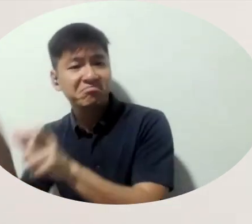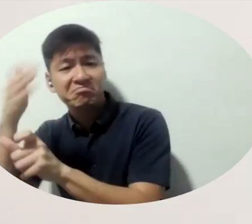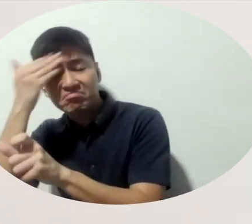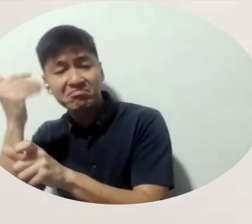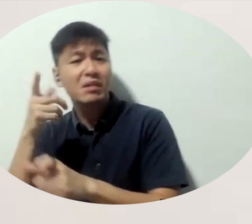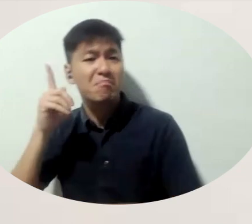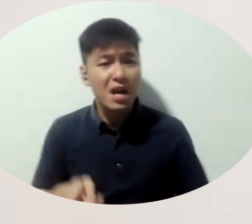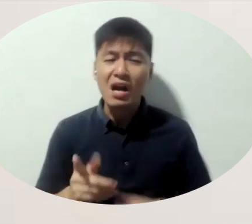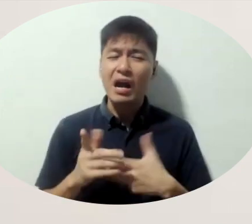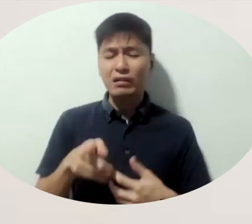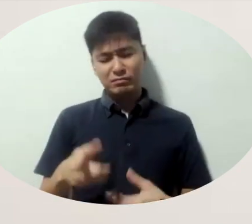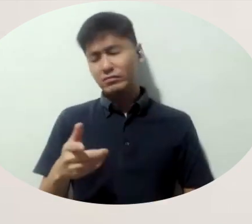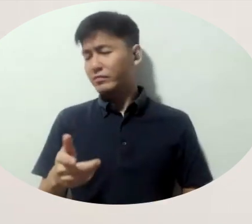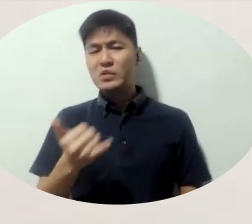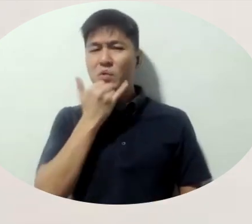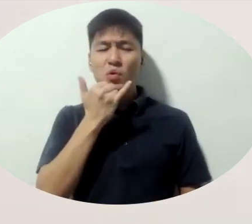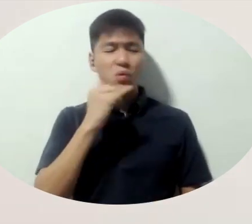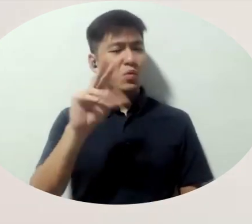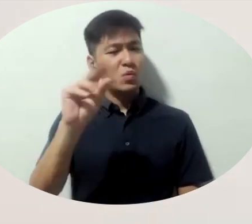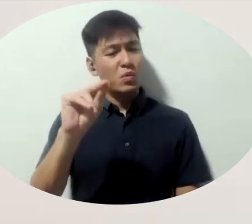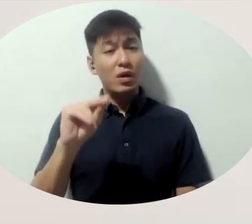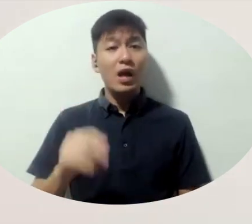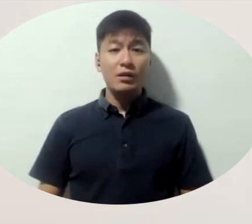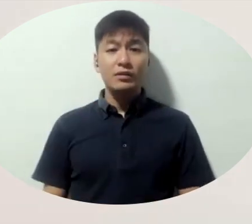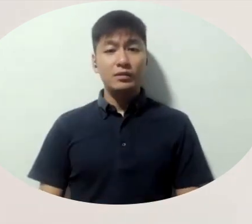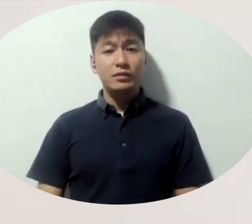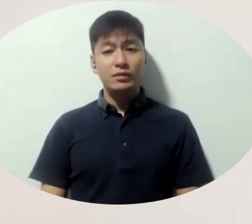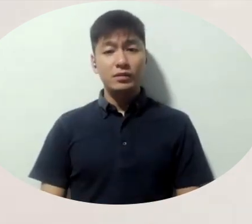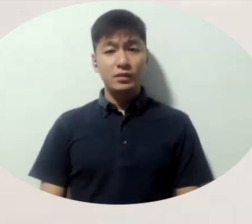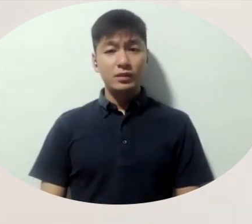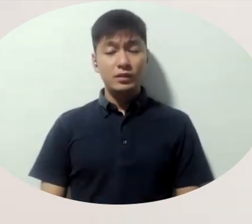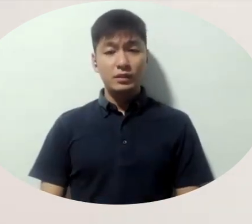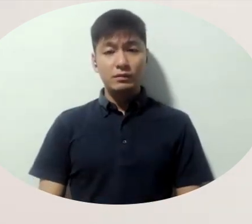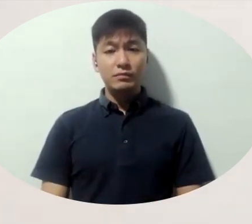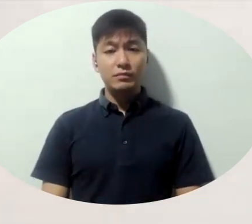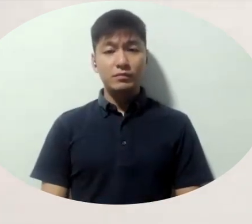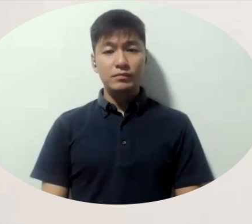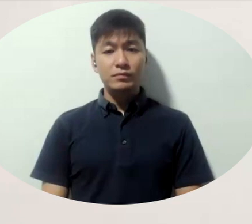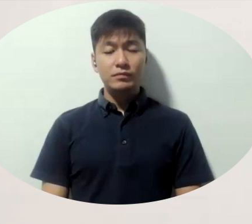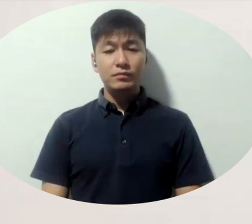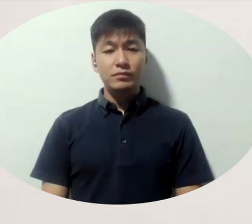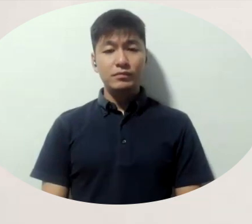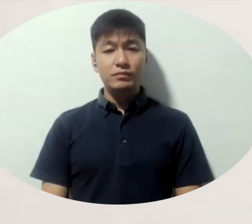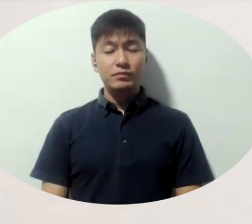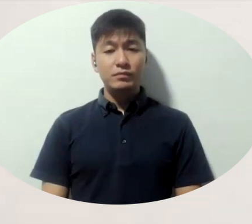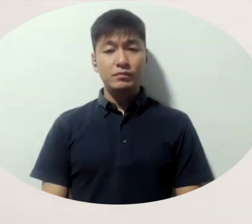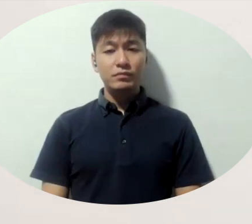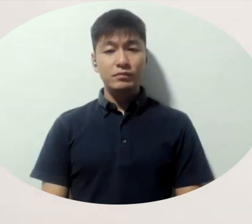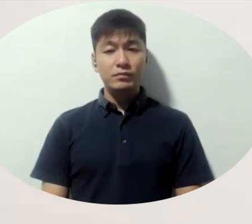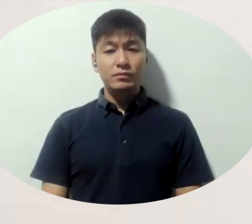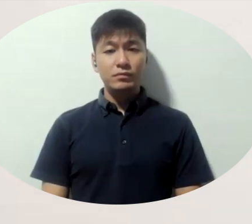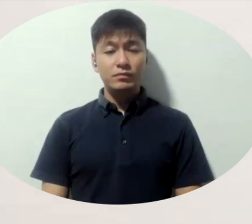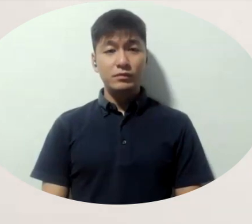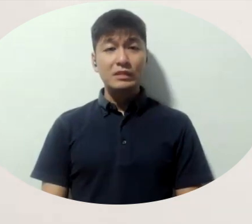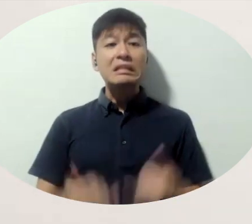people are protected because of the value and the critical role that they give into the loved ones, so that when they're in the old